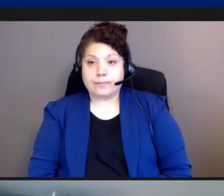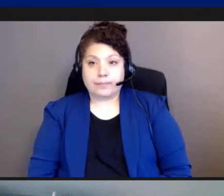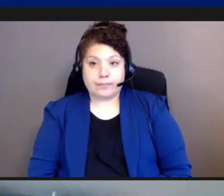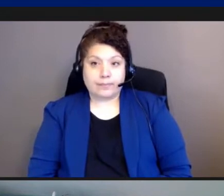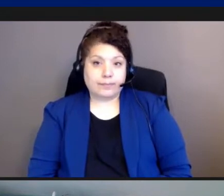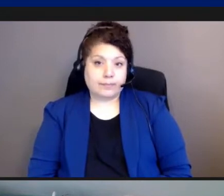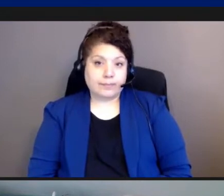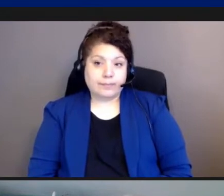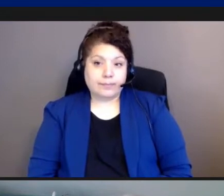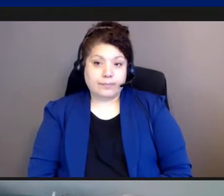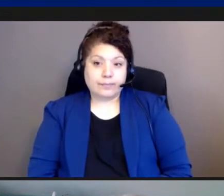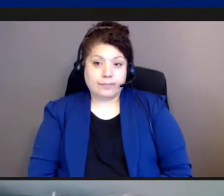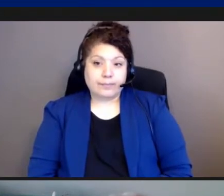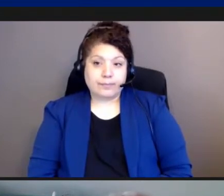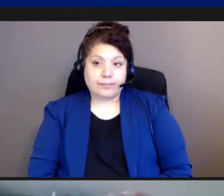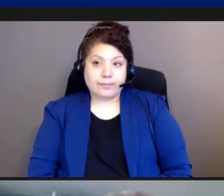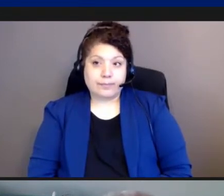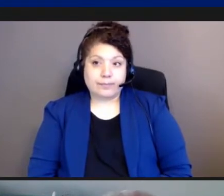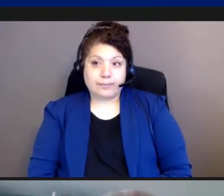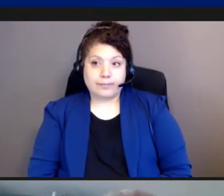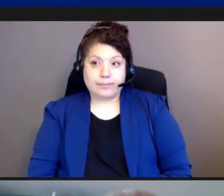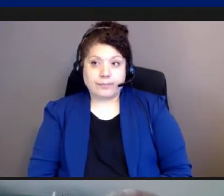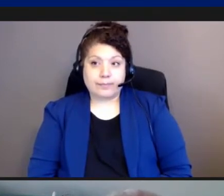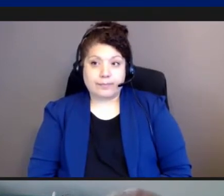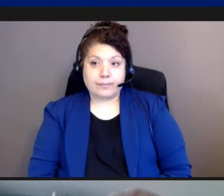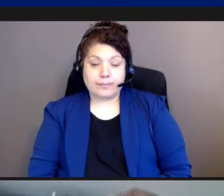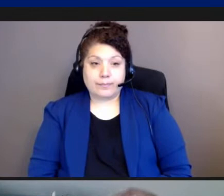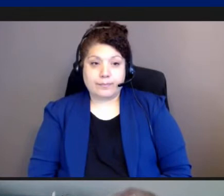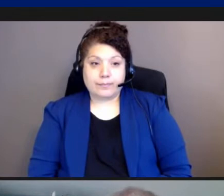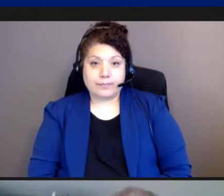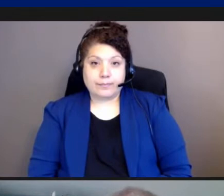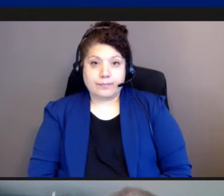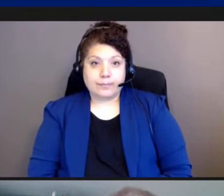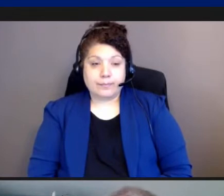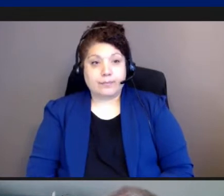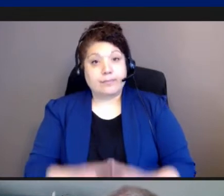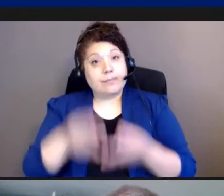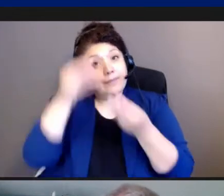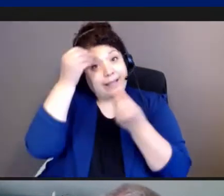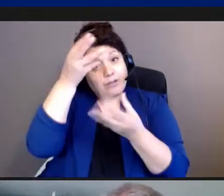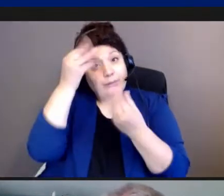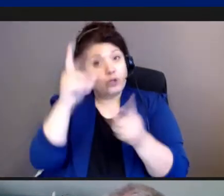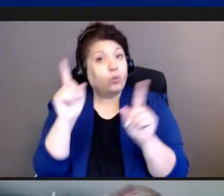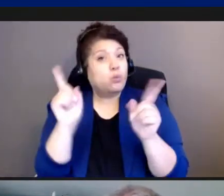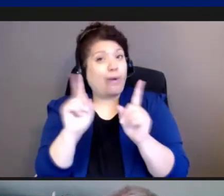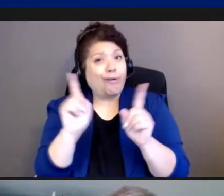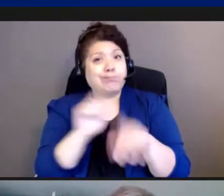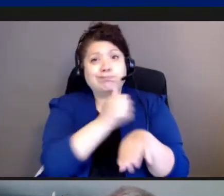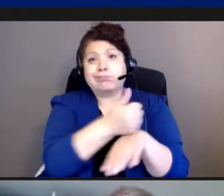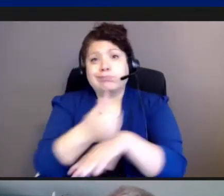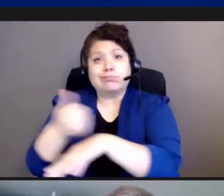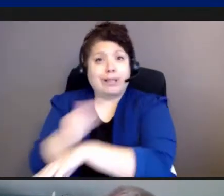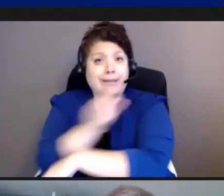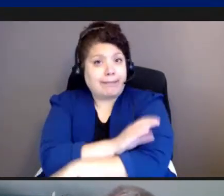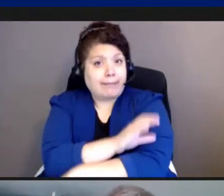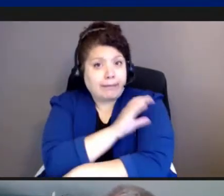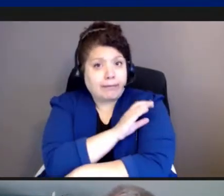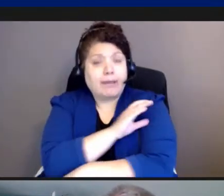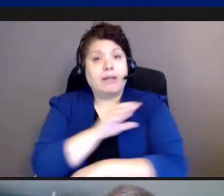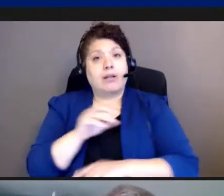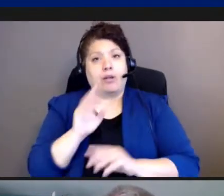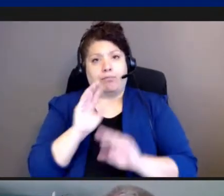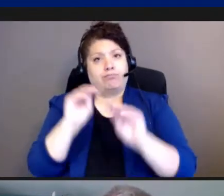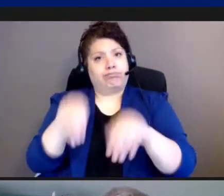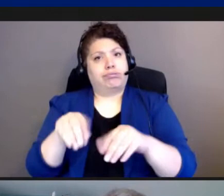aux résidents âgés de 5 ans et plus. More information on these clinics, including the location of the OPH community clinics, are available on our